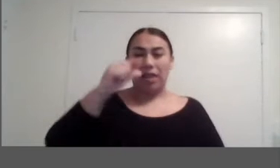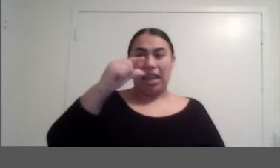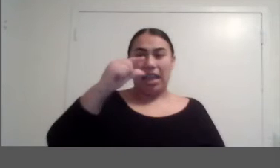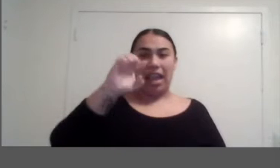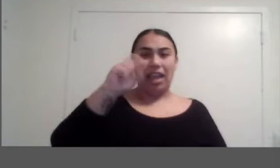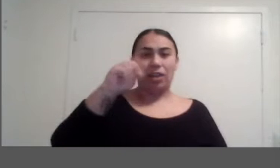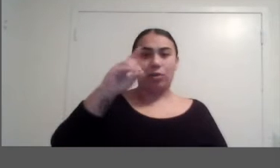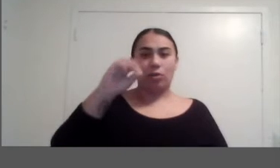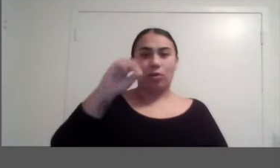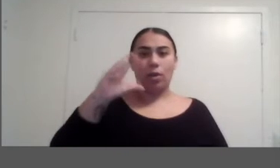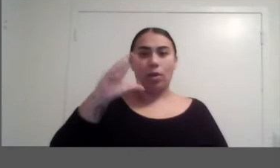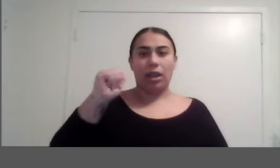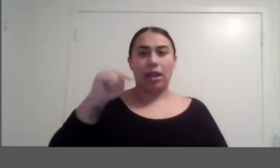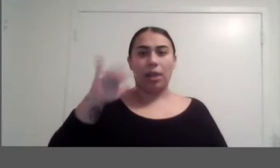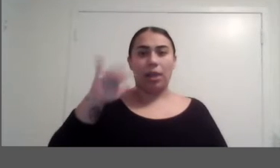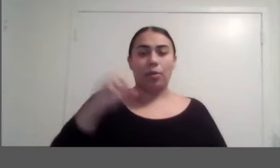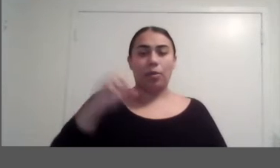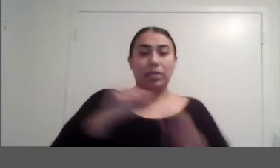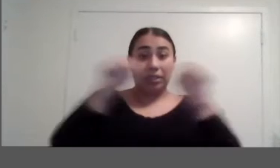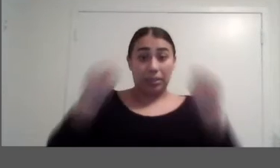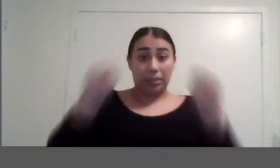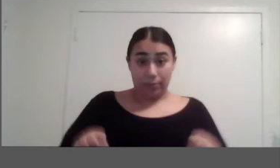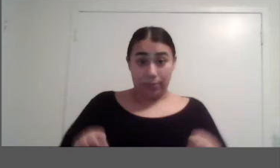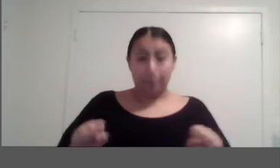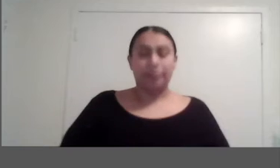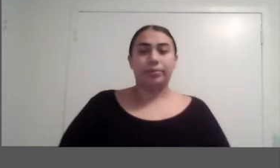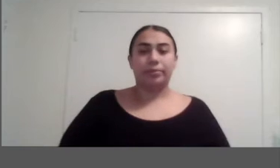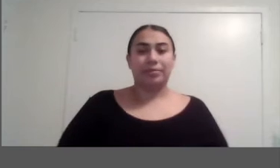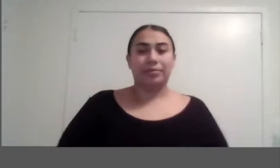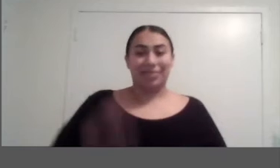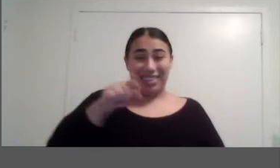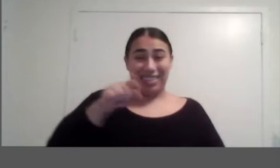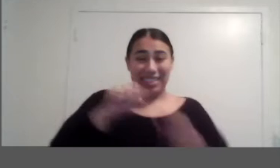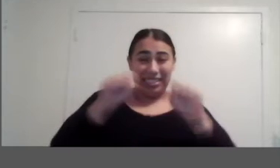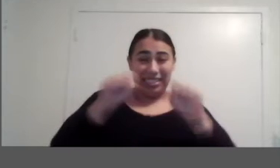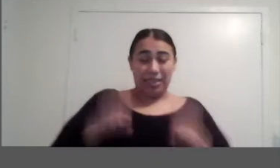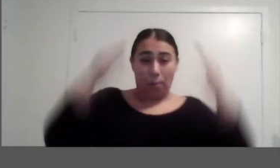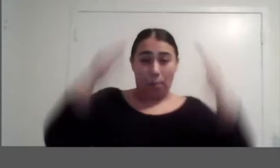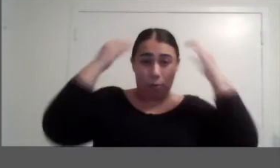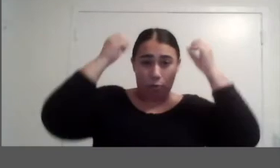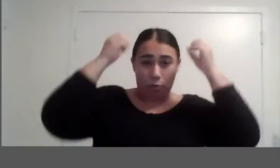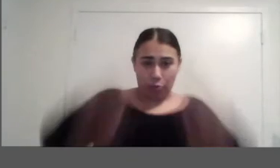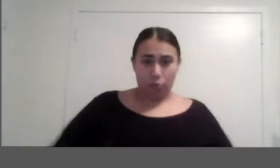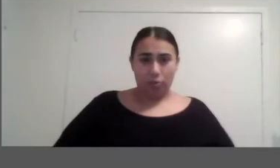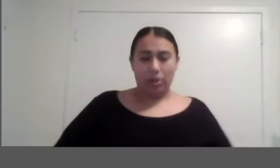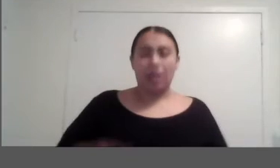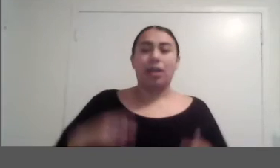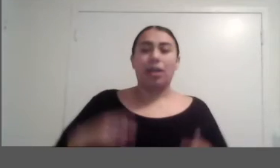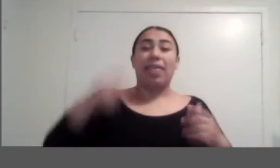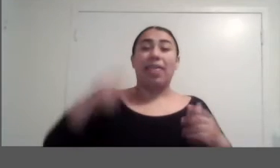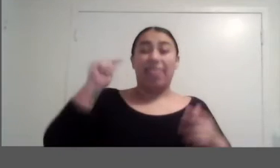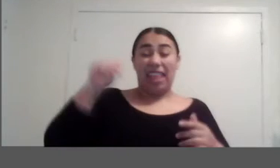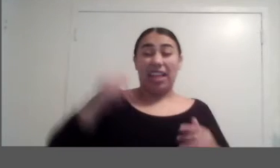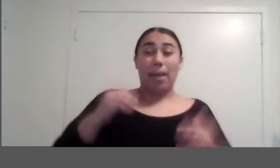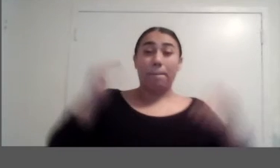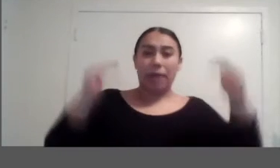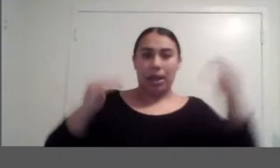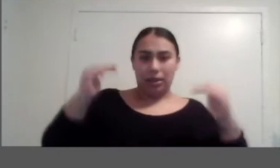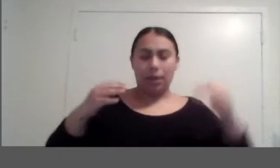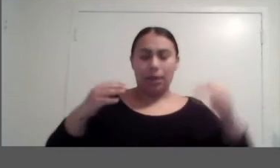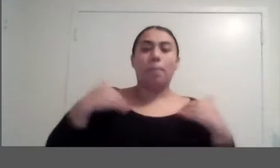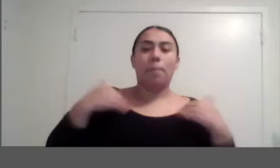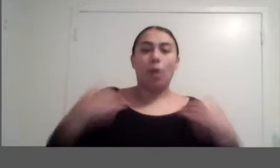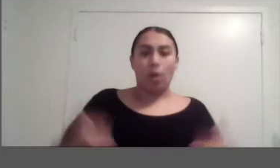we love talking about. So the naturally occurring endocannabinoid system is said to affect our